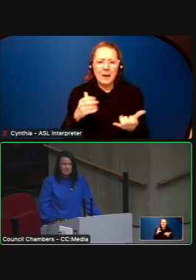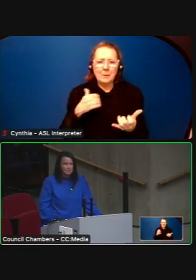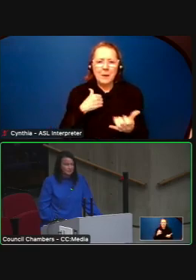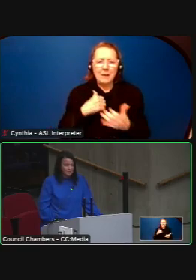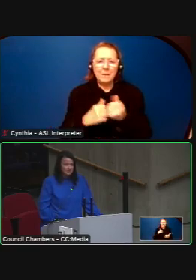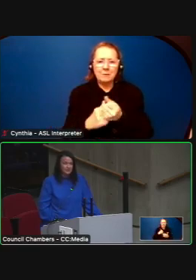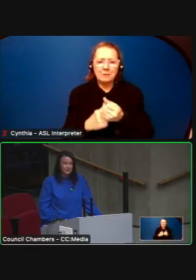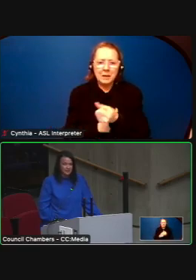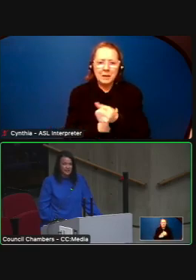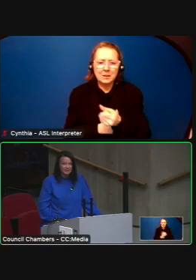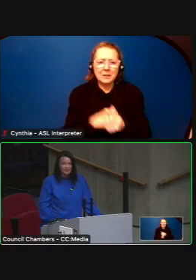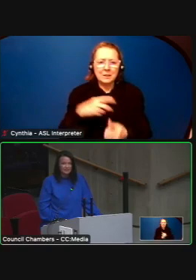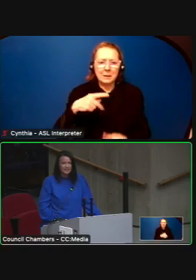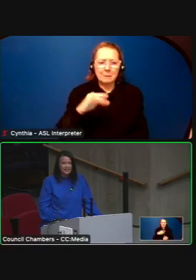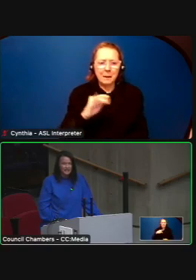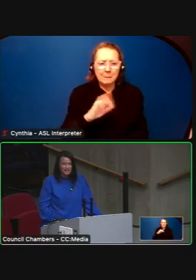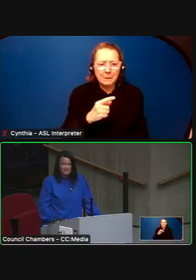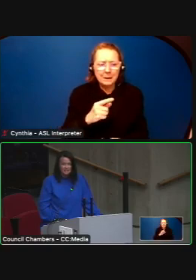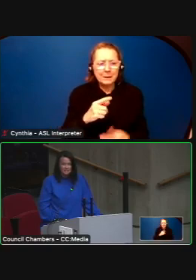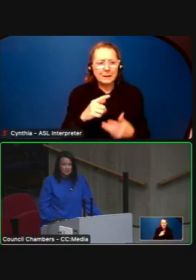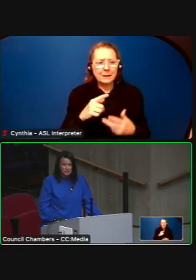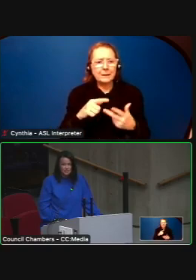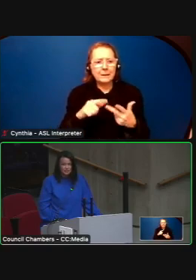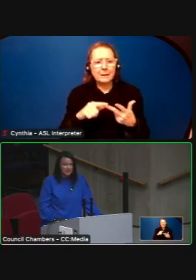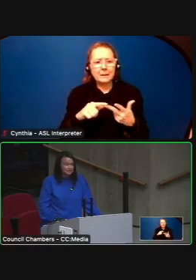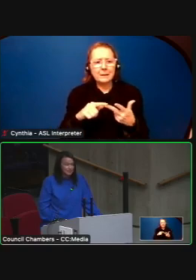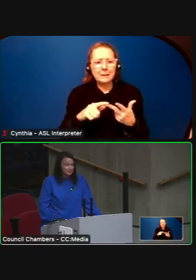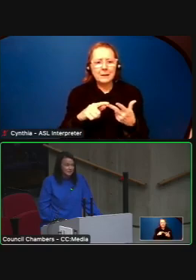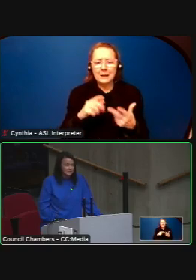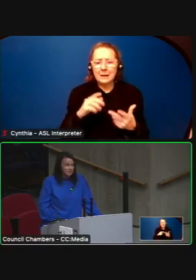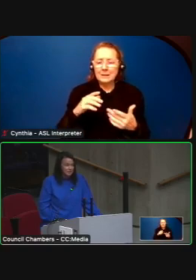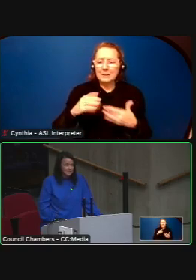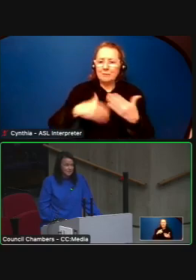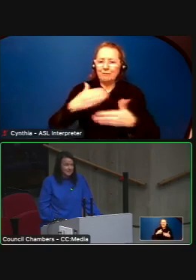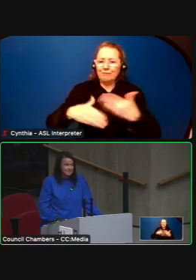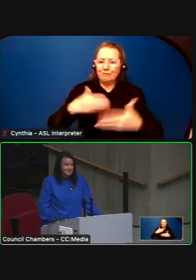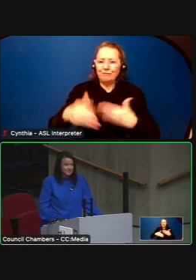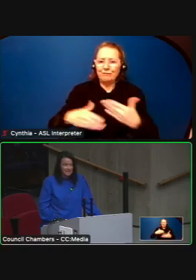foundations and plumbing going in and it's cruising right along. So